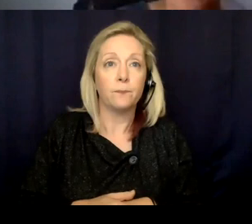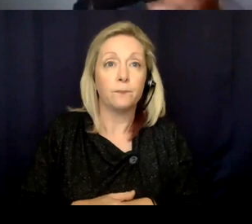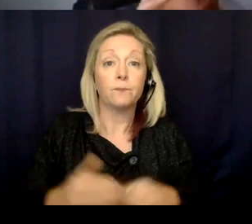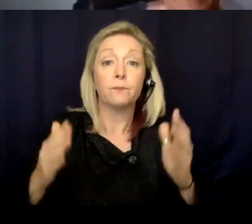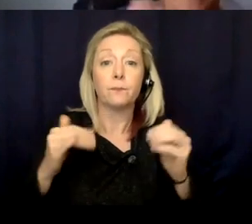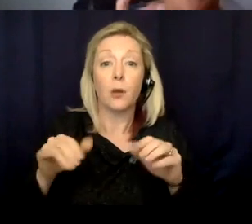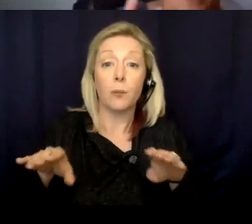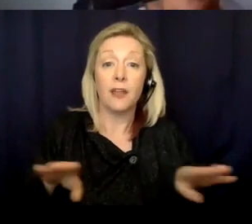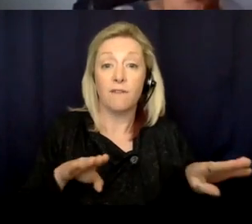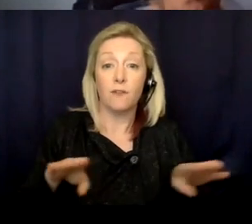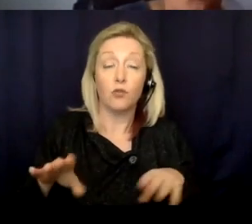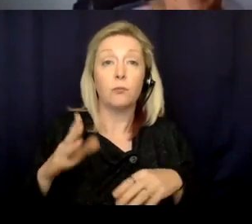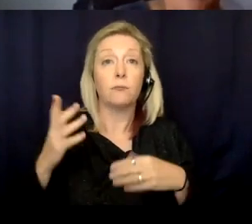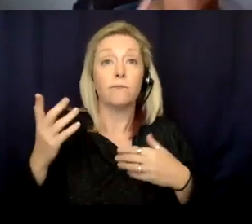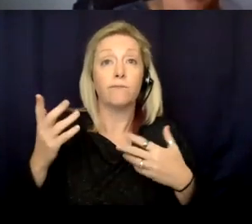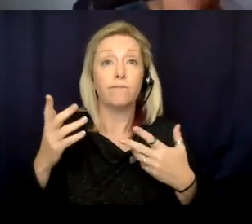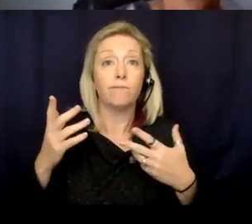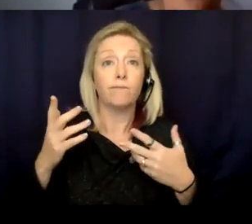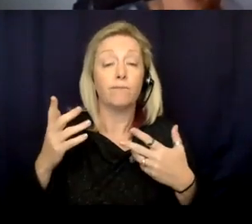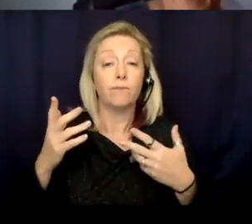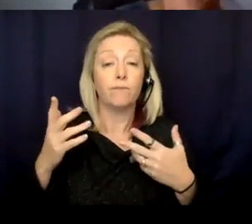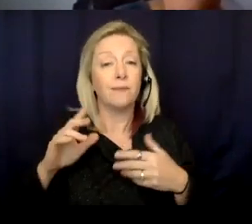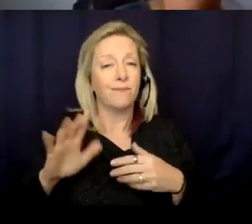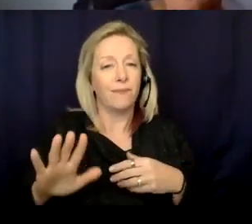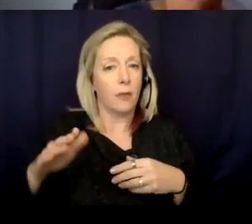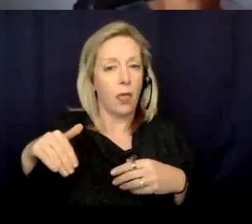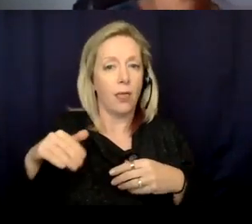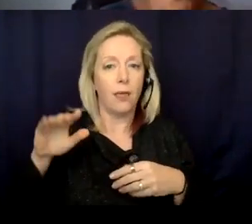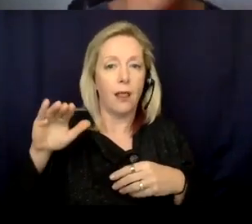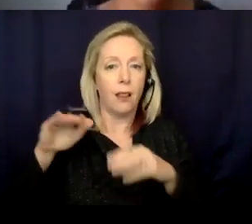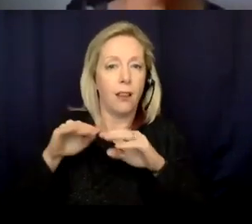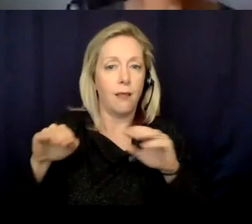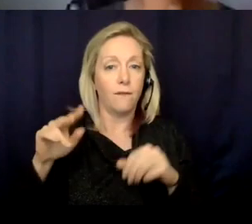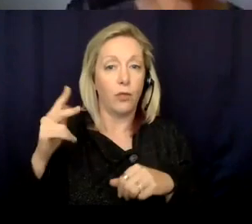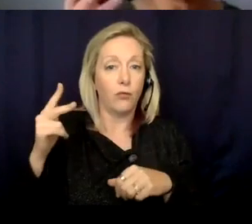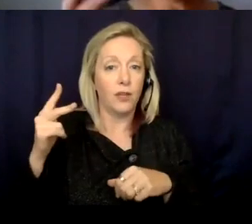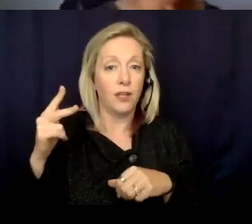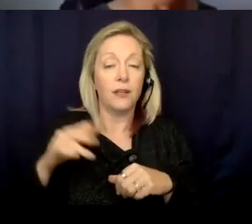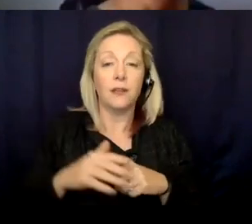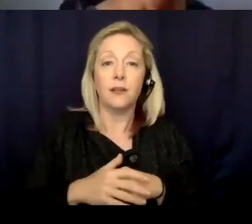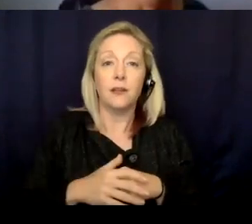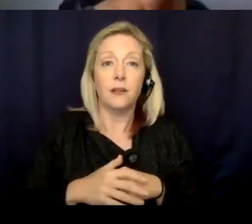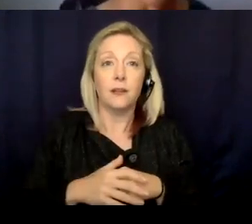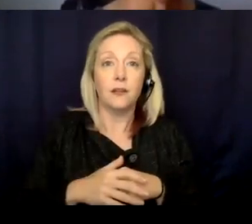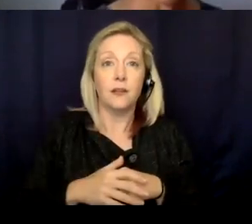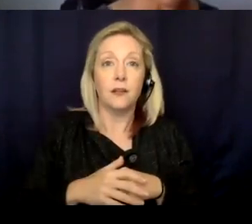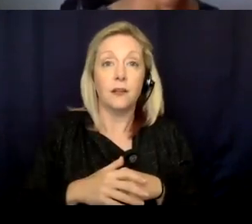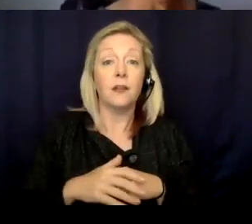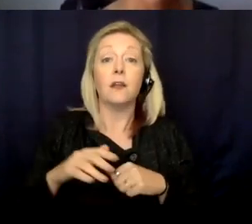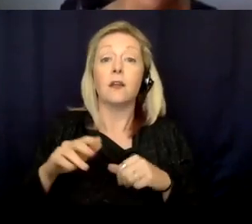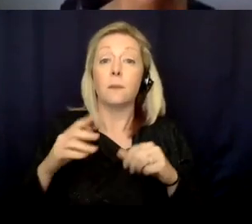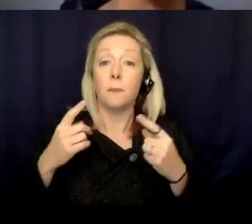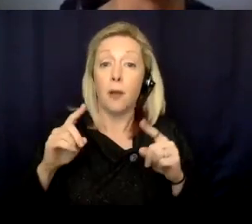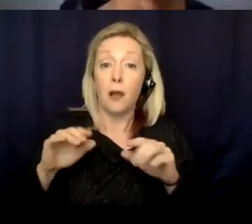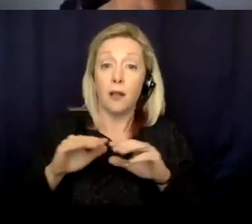behavior is when we get to level 3, we're going to start under the individual's control and begins